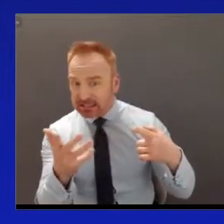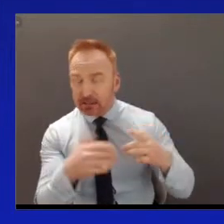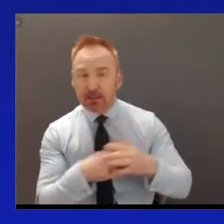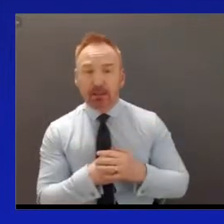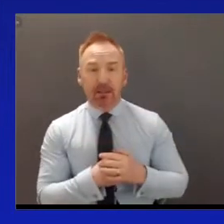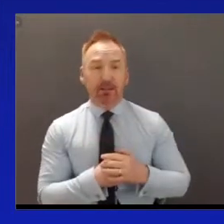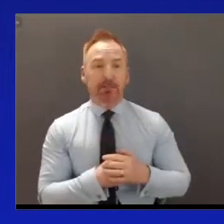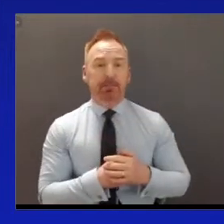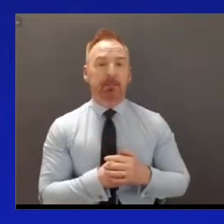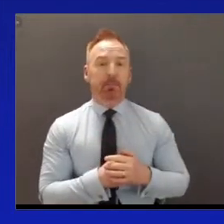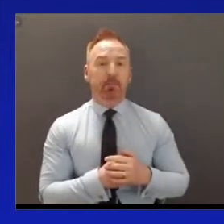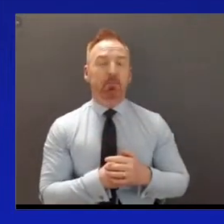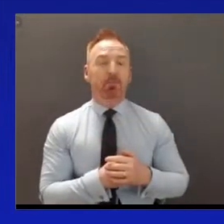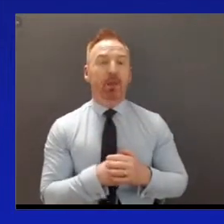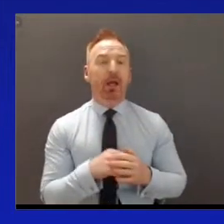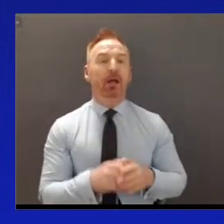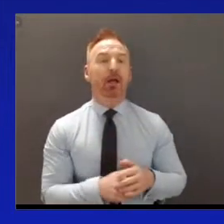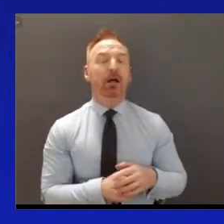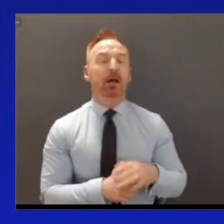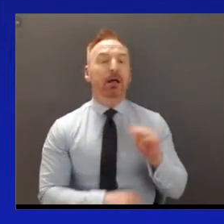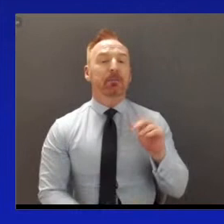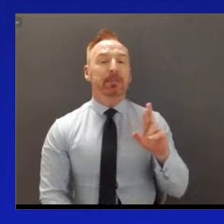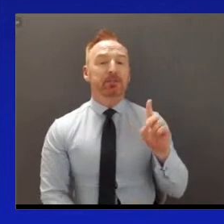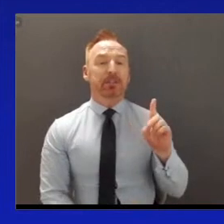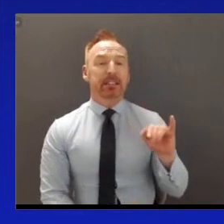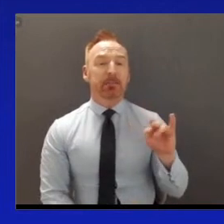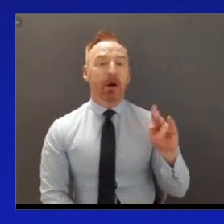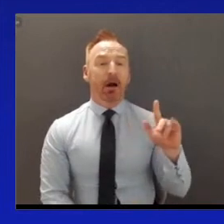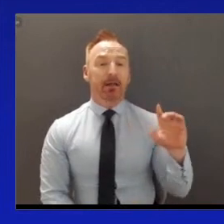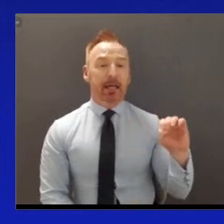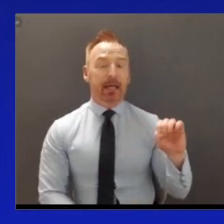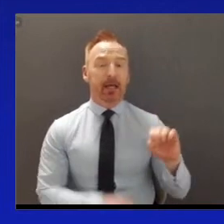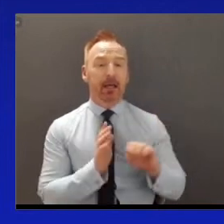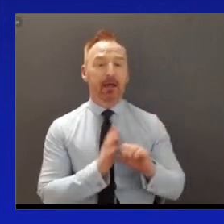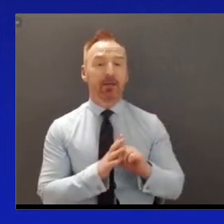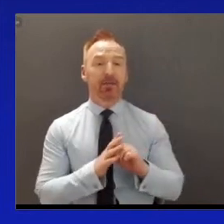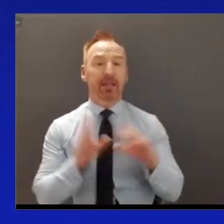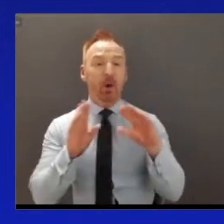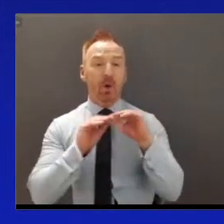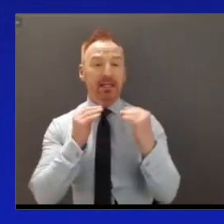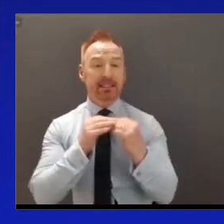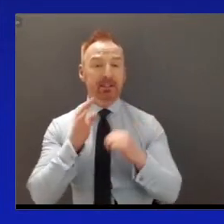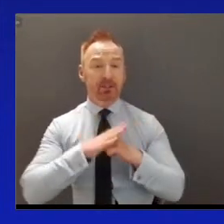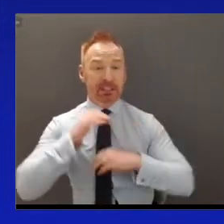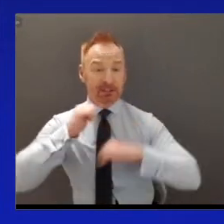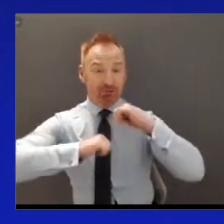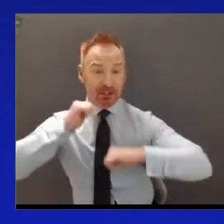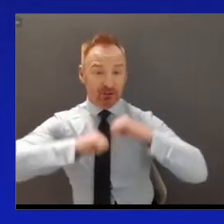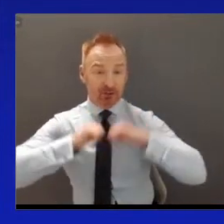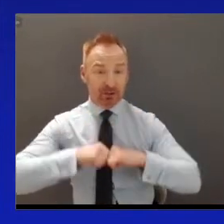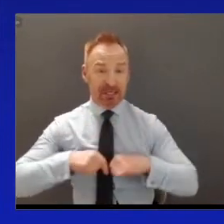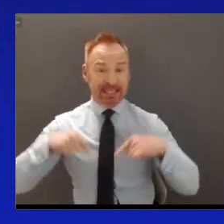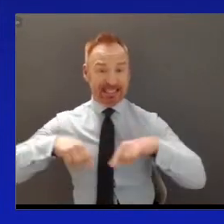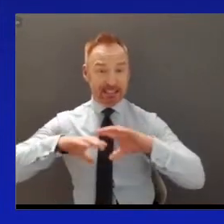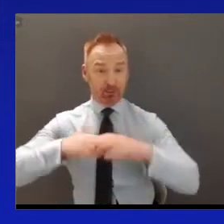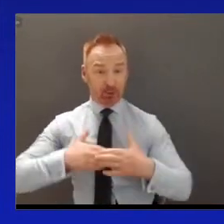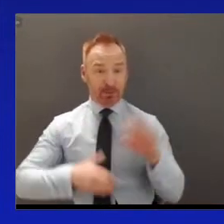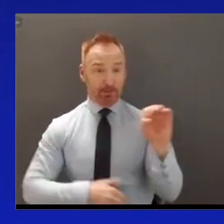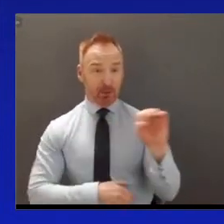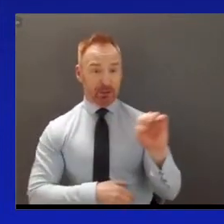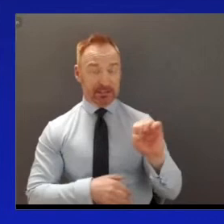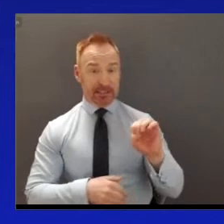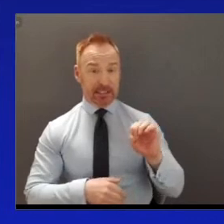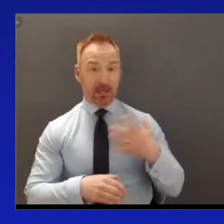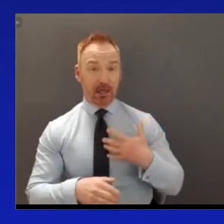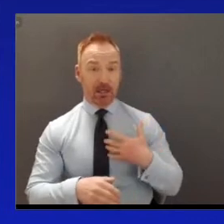just to give you a bit of understanding, part of the organizational structure that we did, that's why this group answers to the emergency operations group, which is chaired